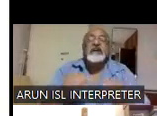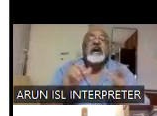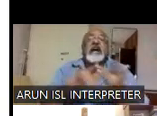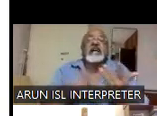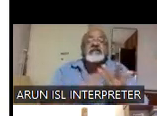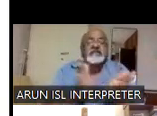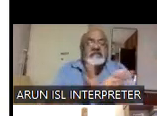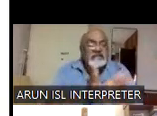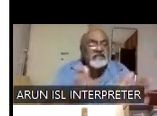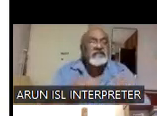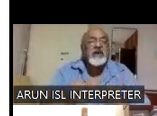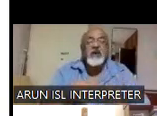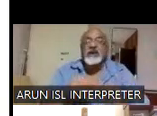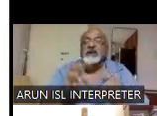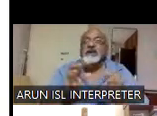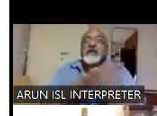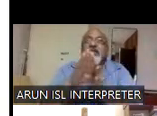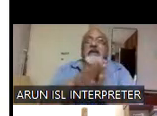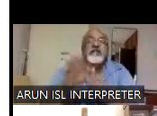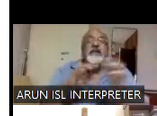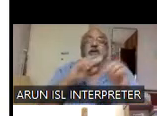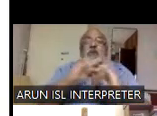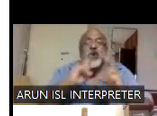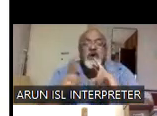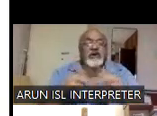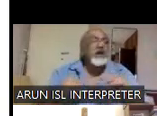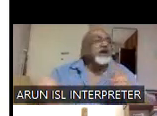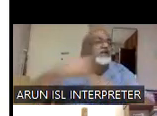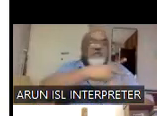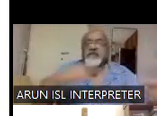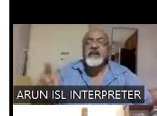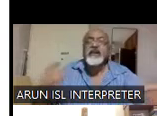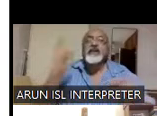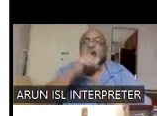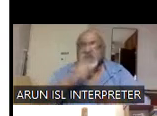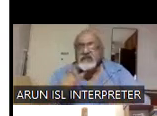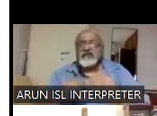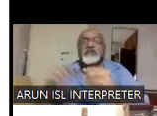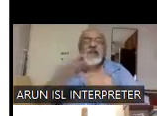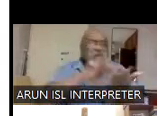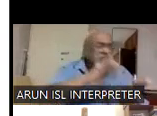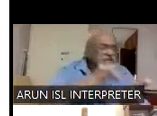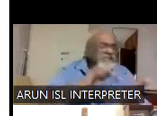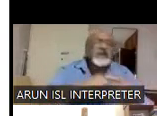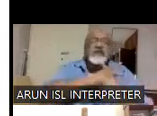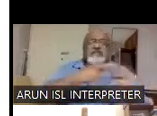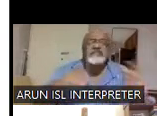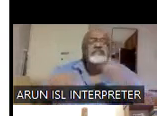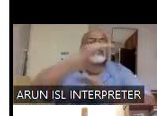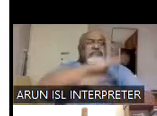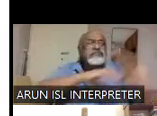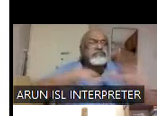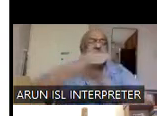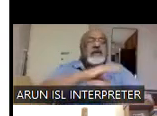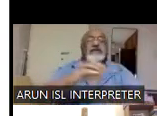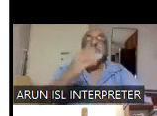frames that are happening, the way the dialogues are moving in the university, one section, the disabled cannot